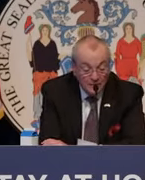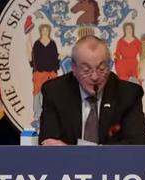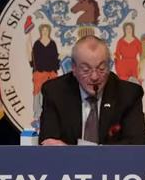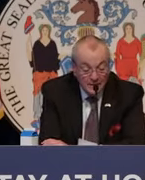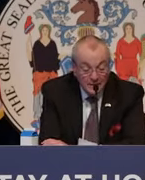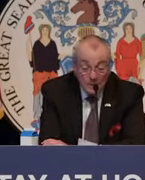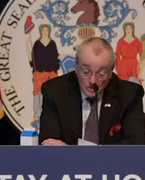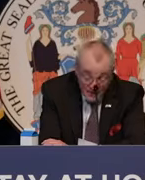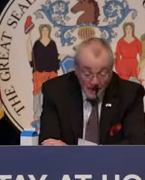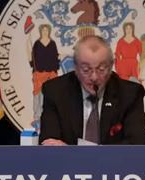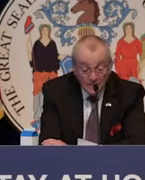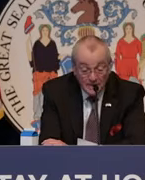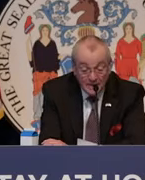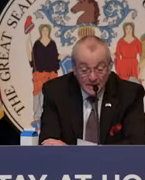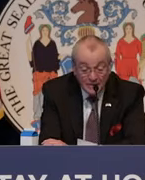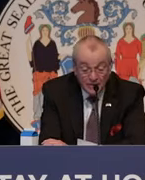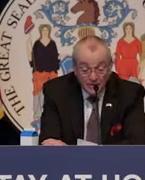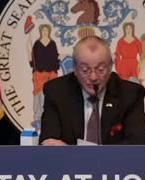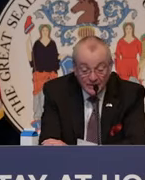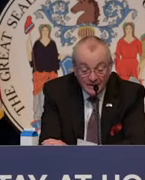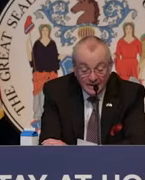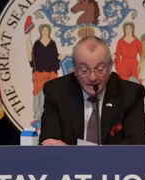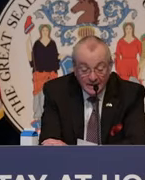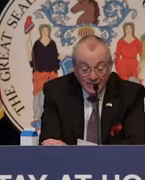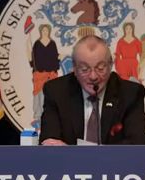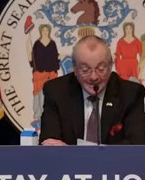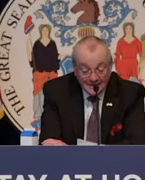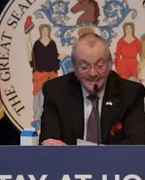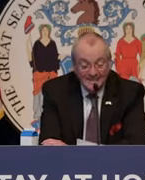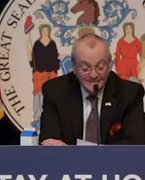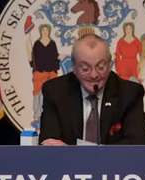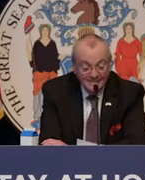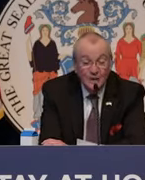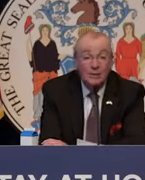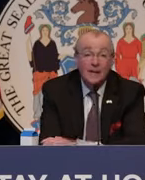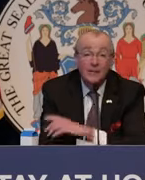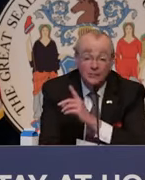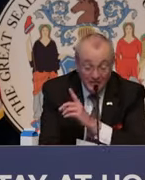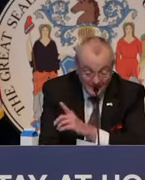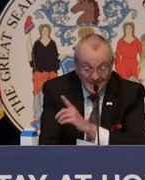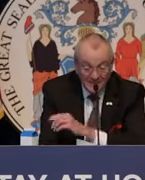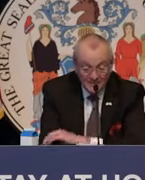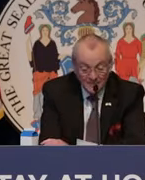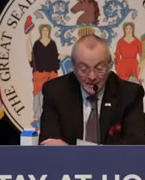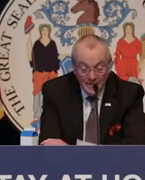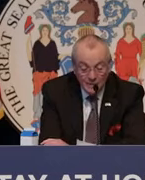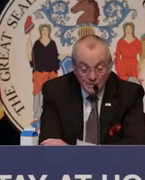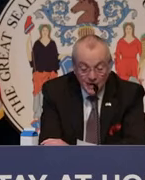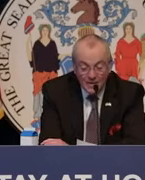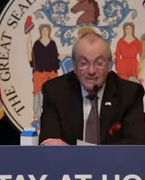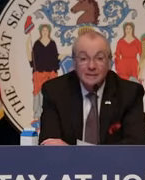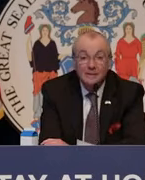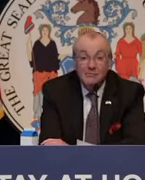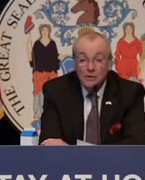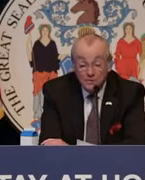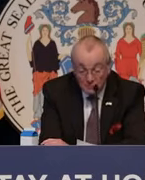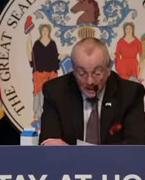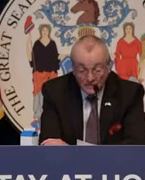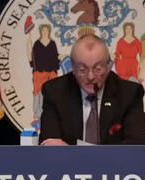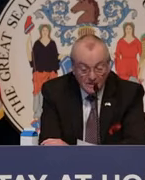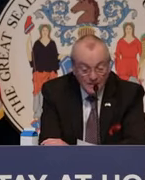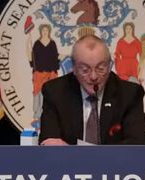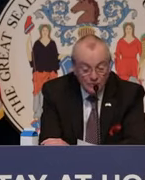Bronx. It was there that he met a nurse, Enriqueta, known as Kitty, and they would marry,